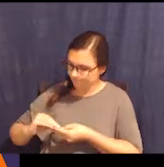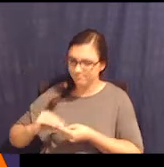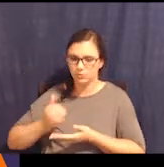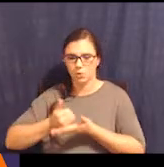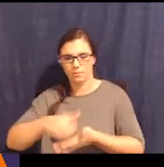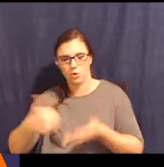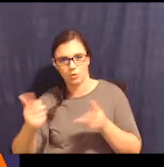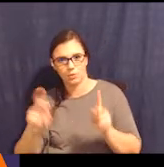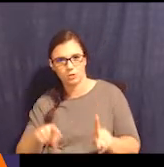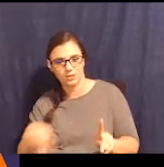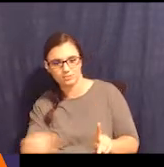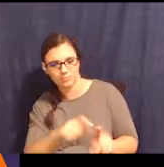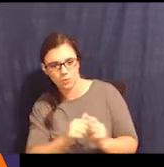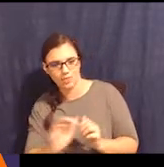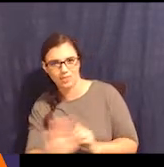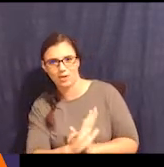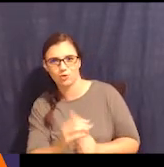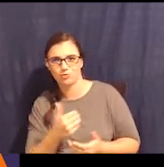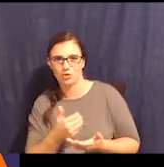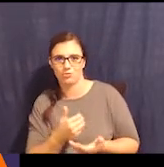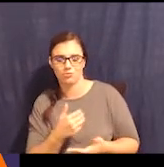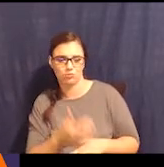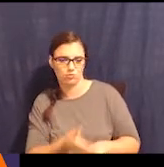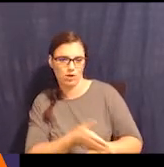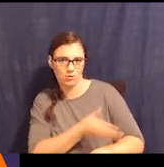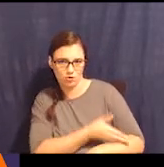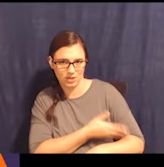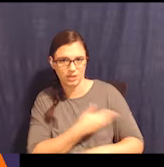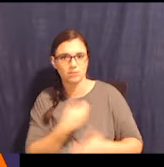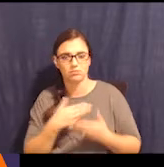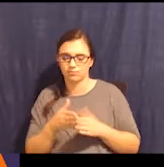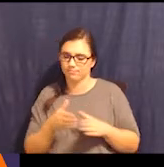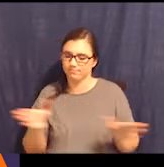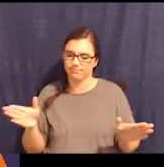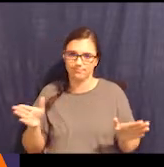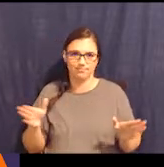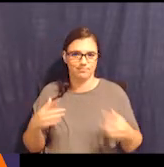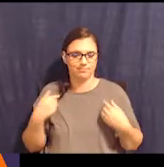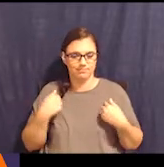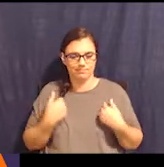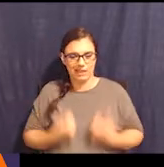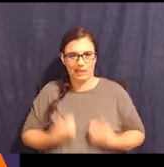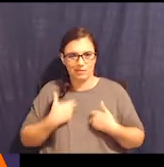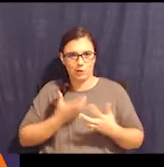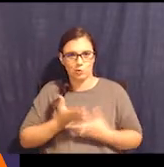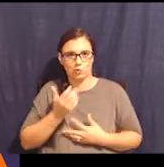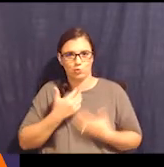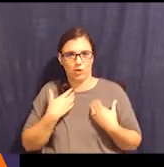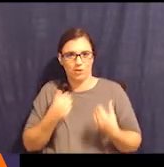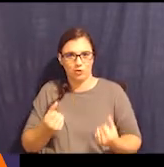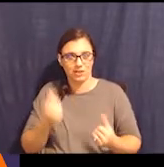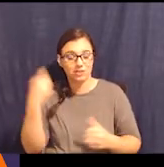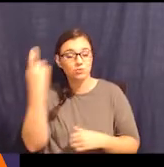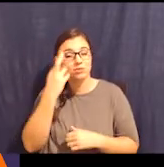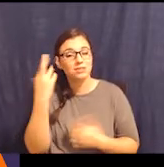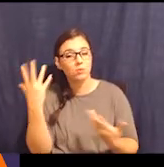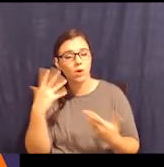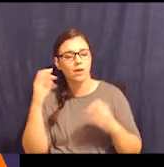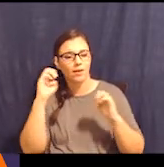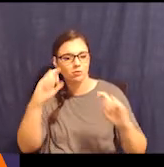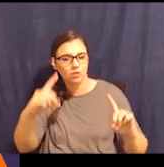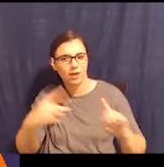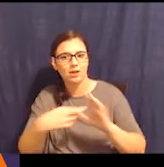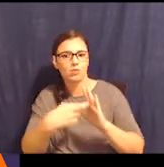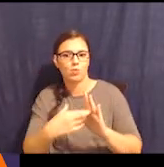person living in recovery for the purpose of educating, role modeling, and providing hope to others about the reality of